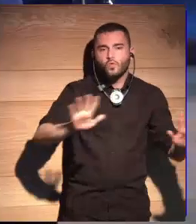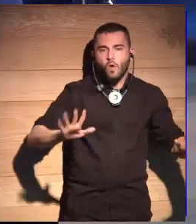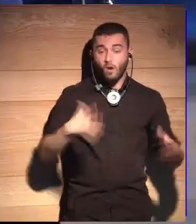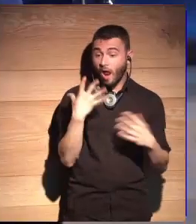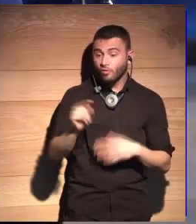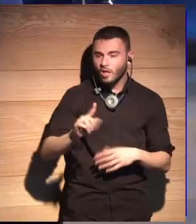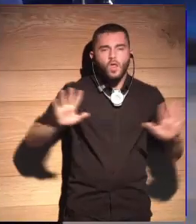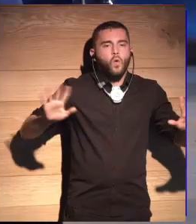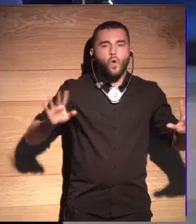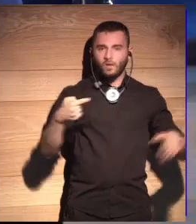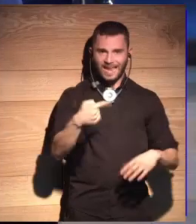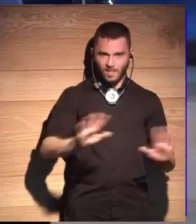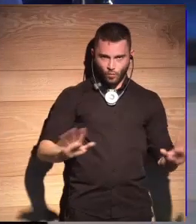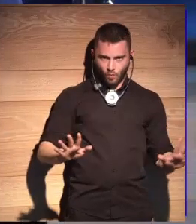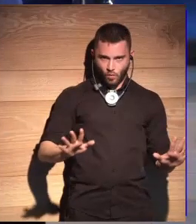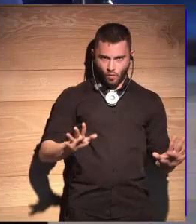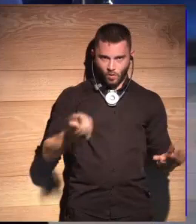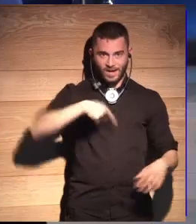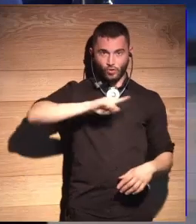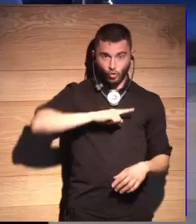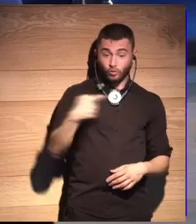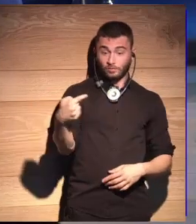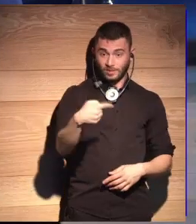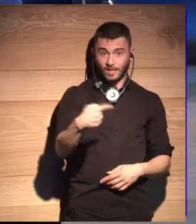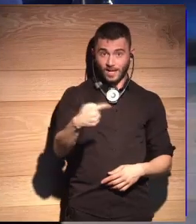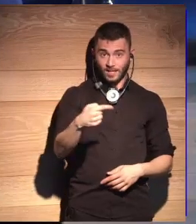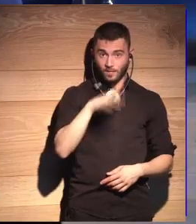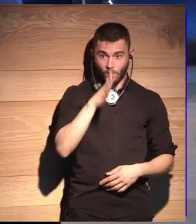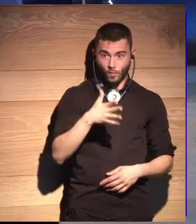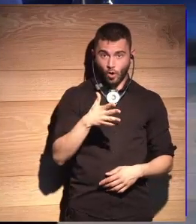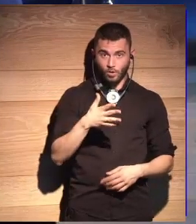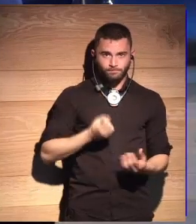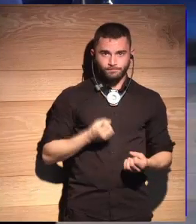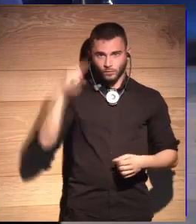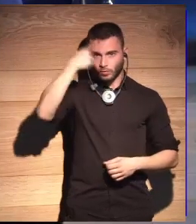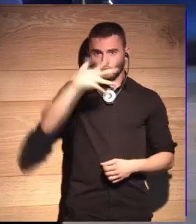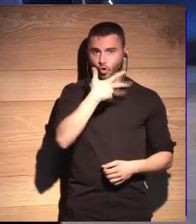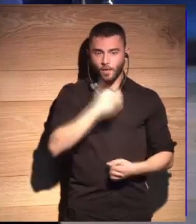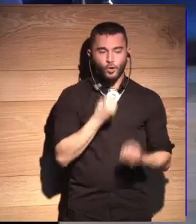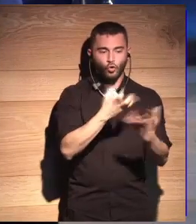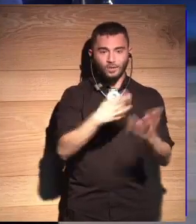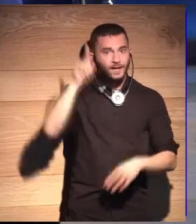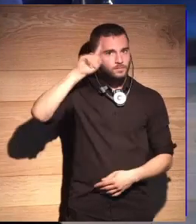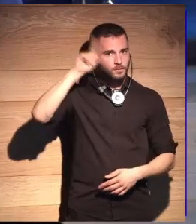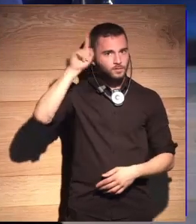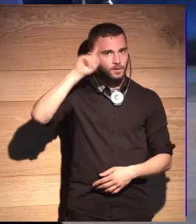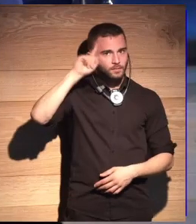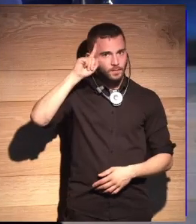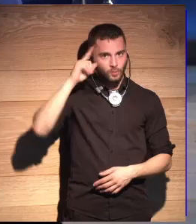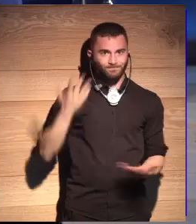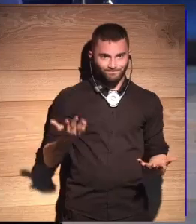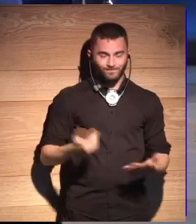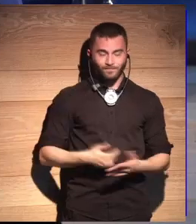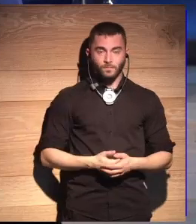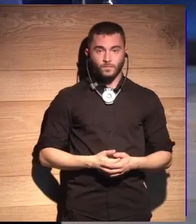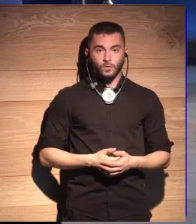negative towards those people. It is negative about us. We have left people aside or behind. We are not able